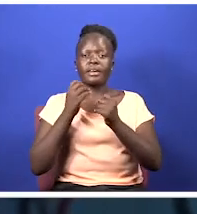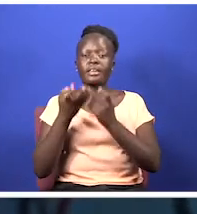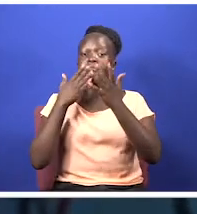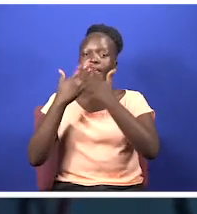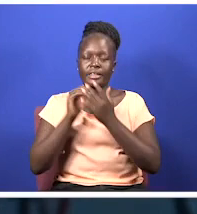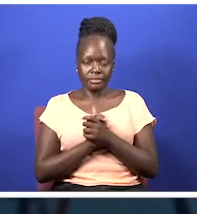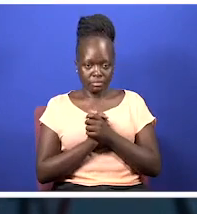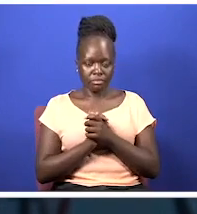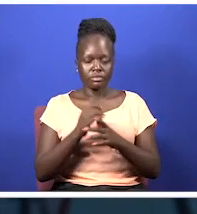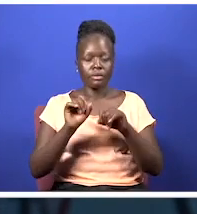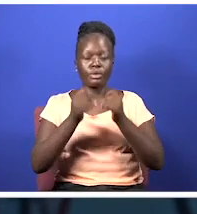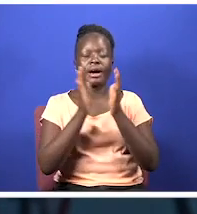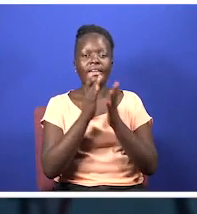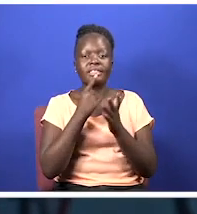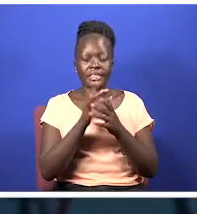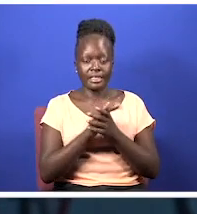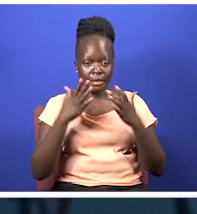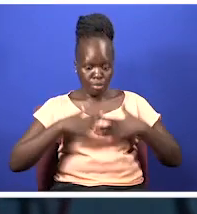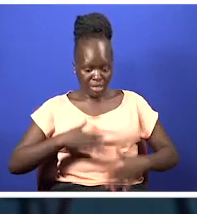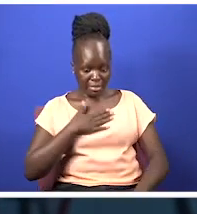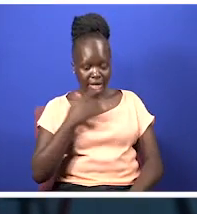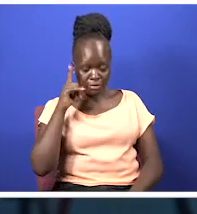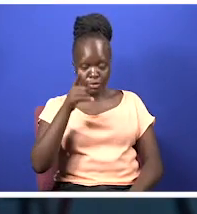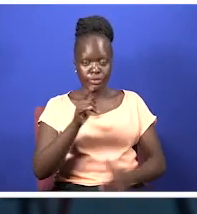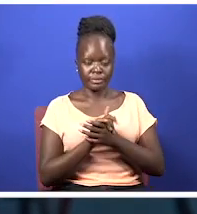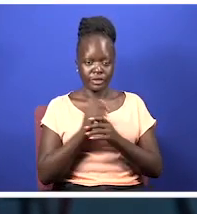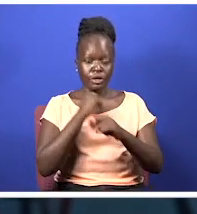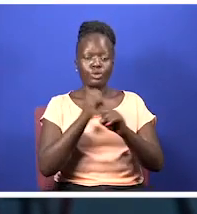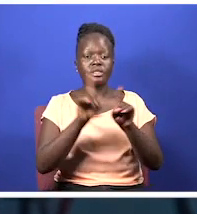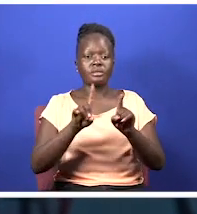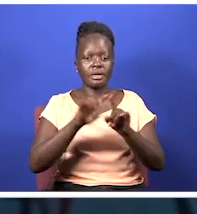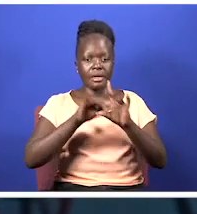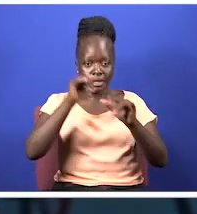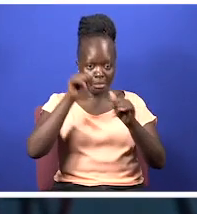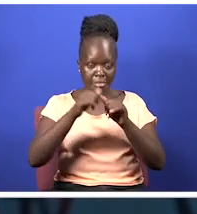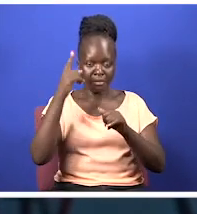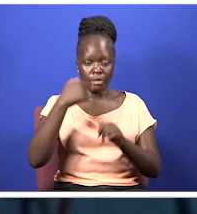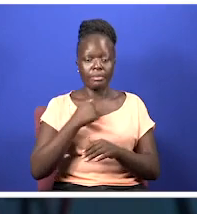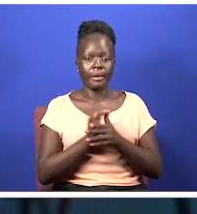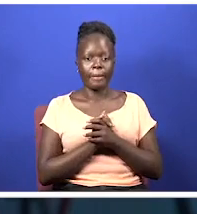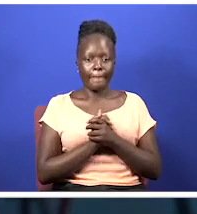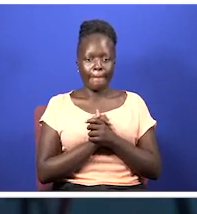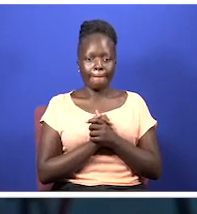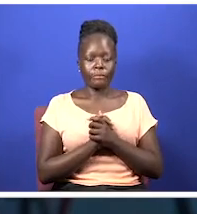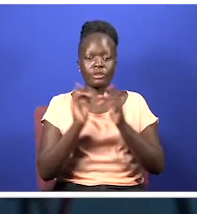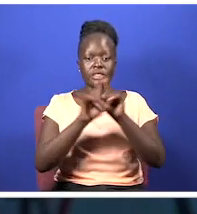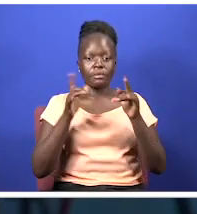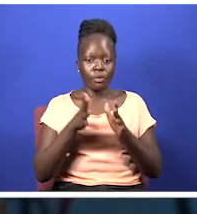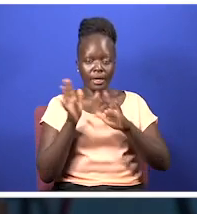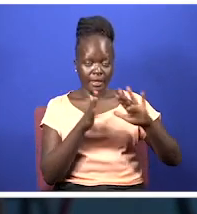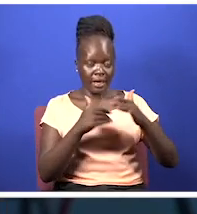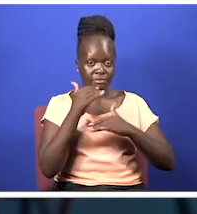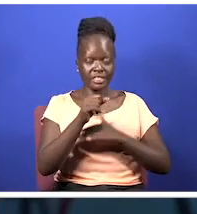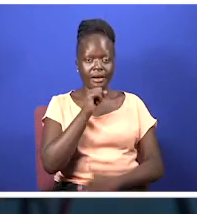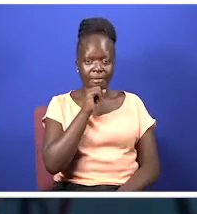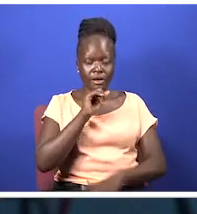"This is my body, which is for you. Do this in remembrance of me." In the same way,